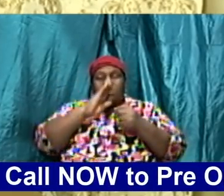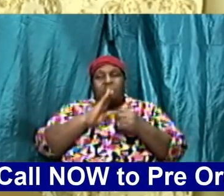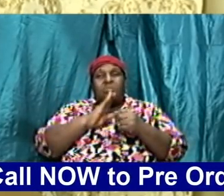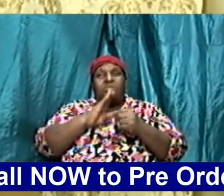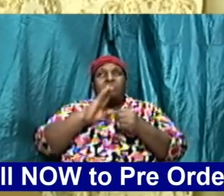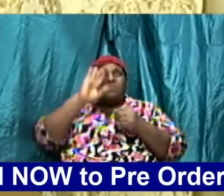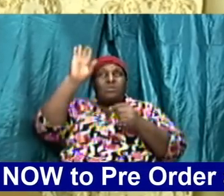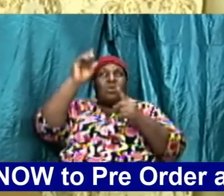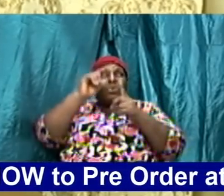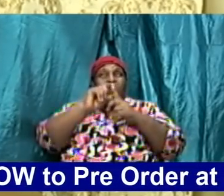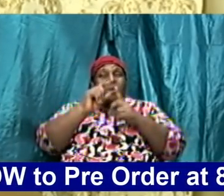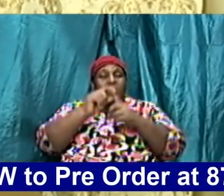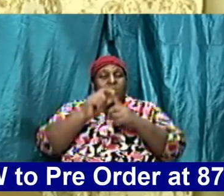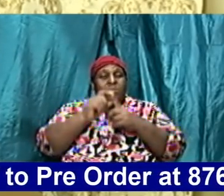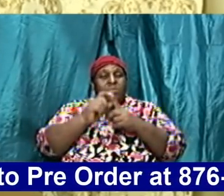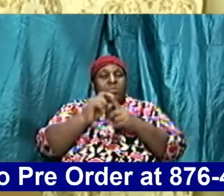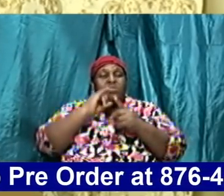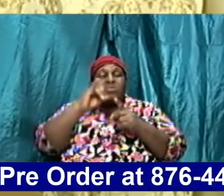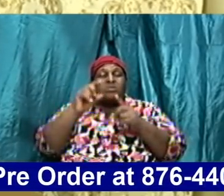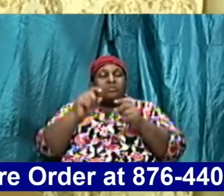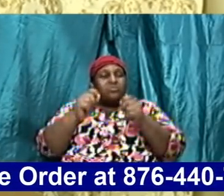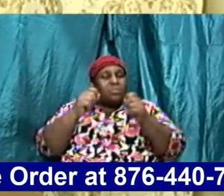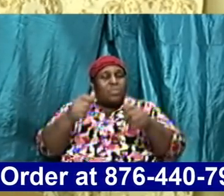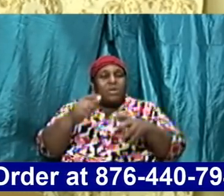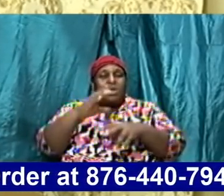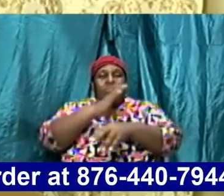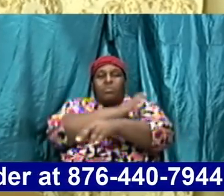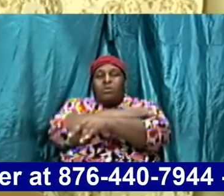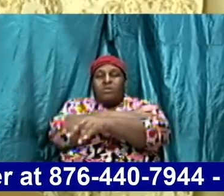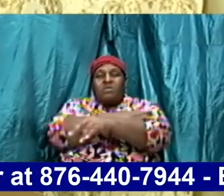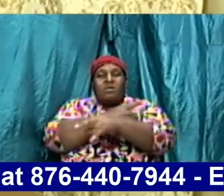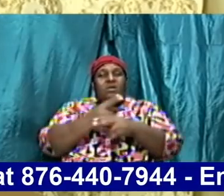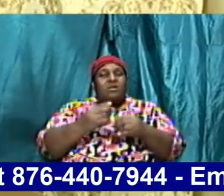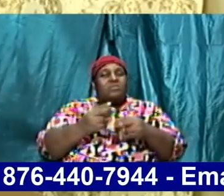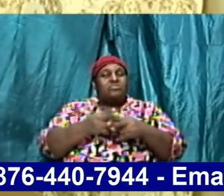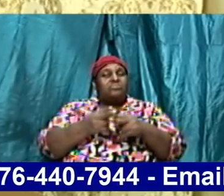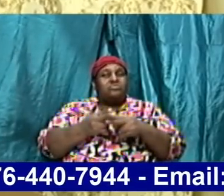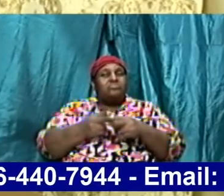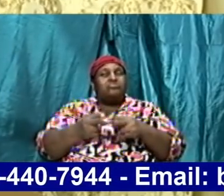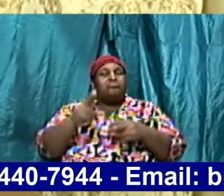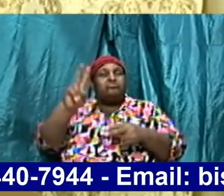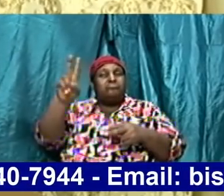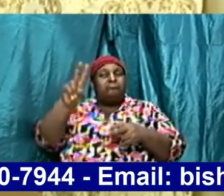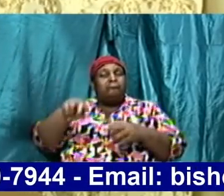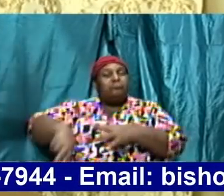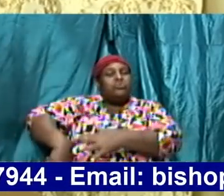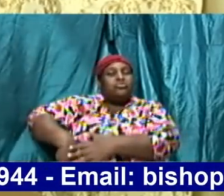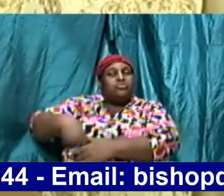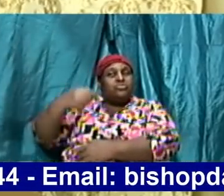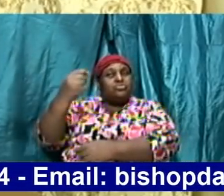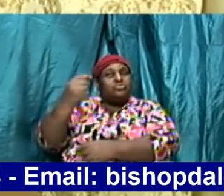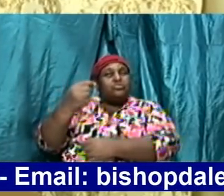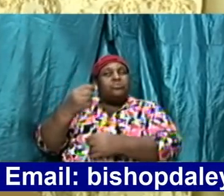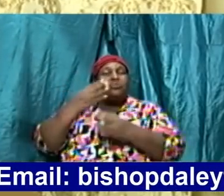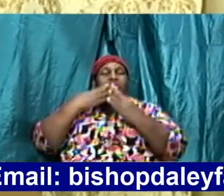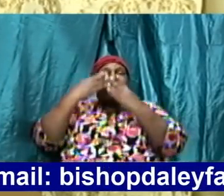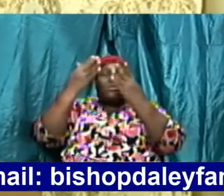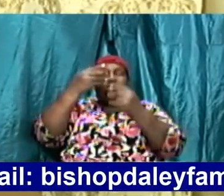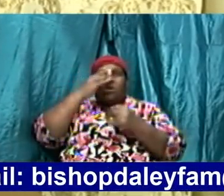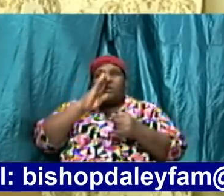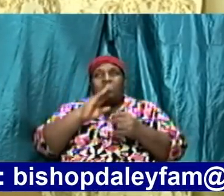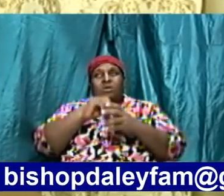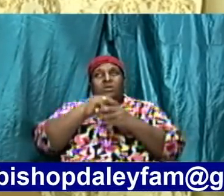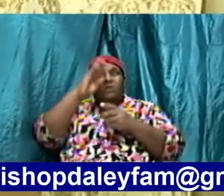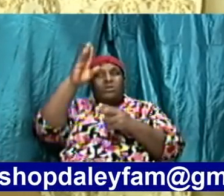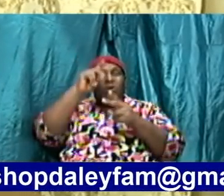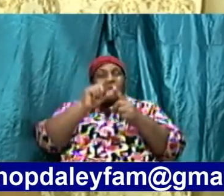your word is quick and powerful and sharper than any two-edged sword. We thank you, God, that in your